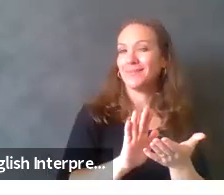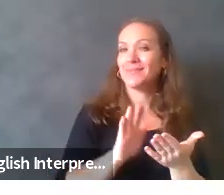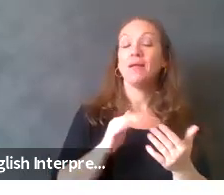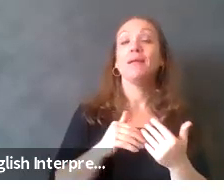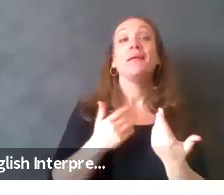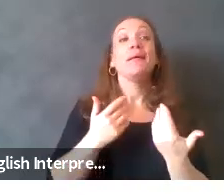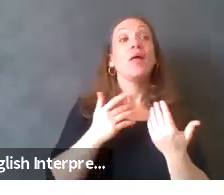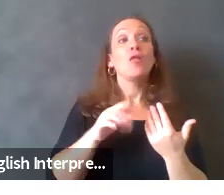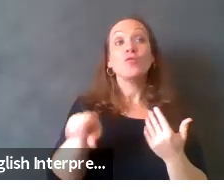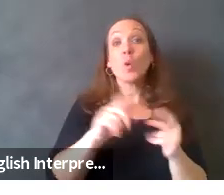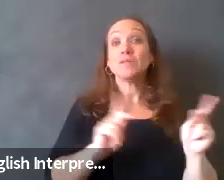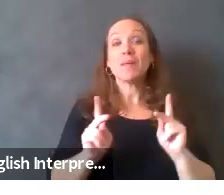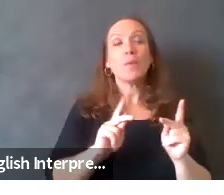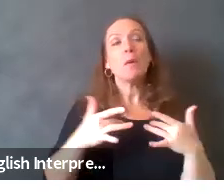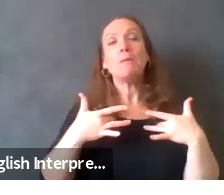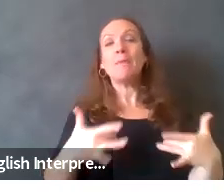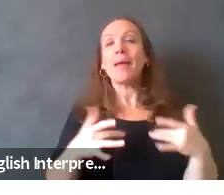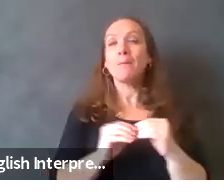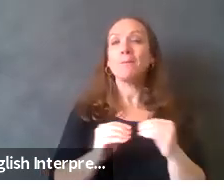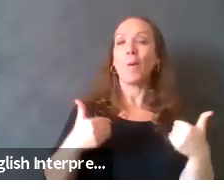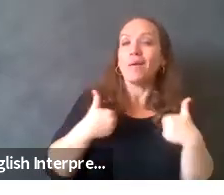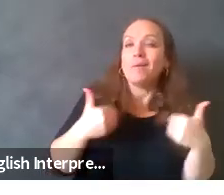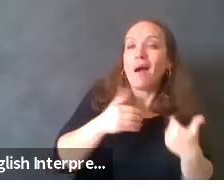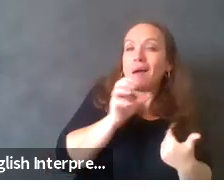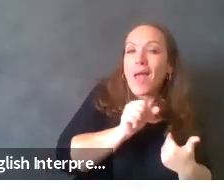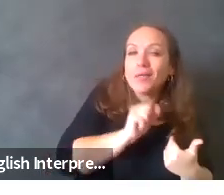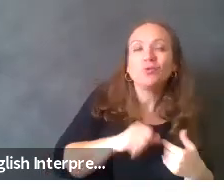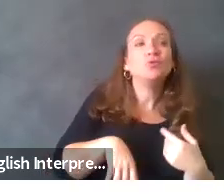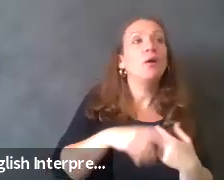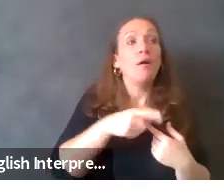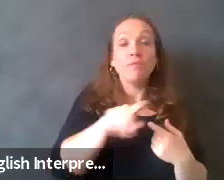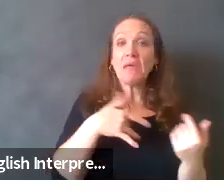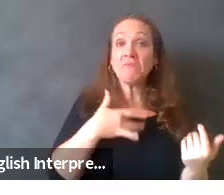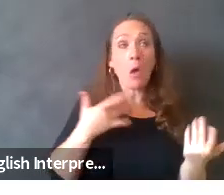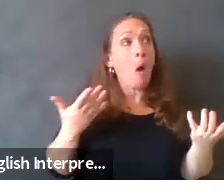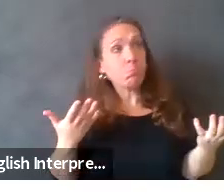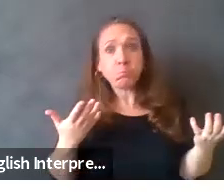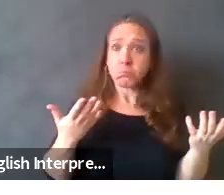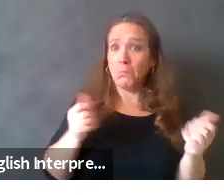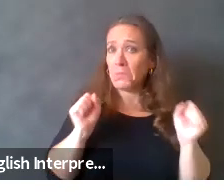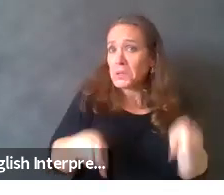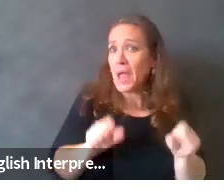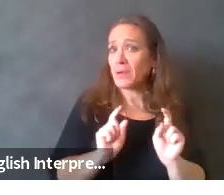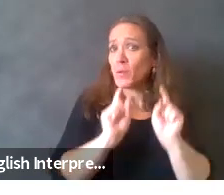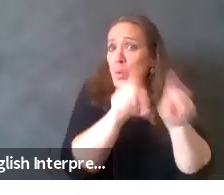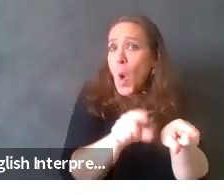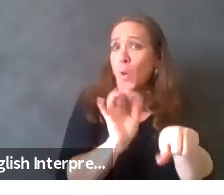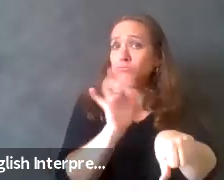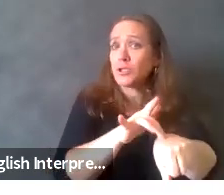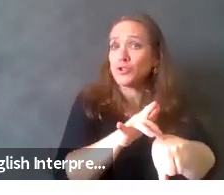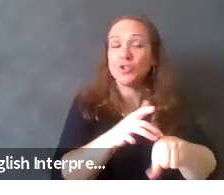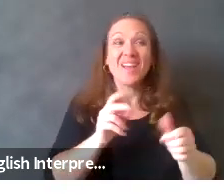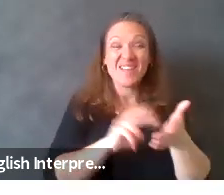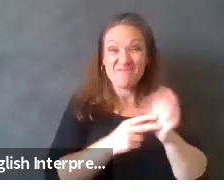I think, are a bit on the younger side and feel that they can go on the ground. We've given them less